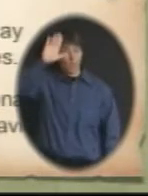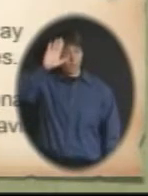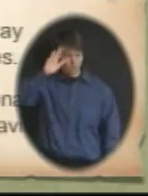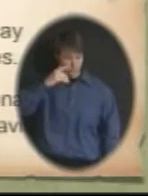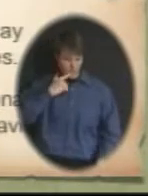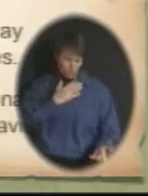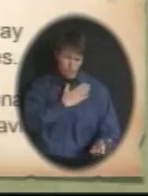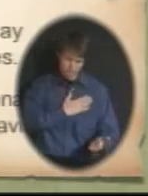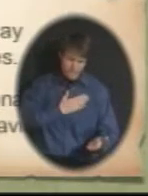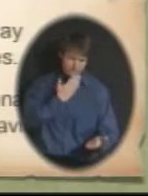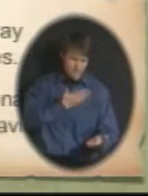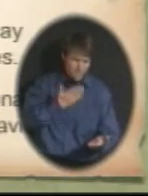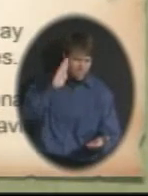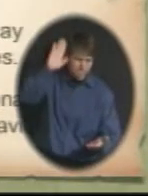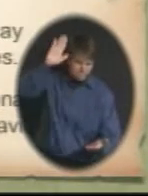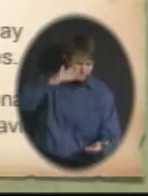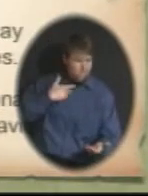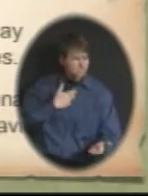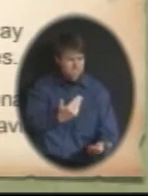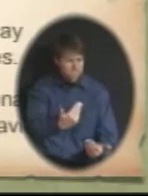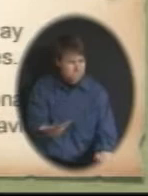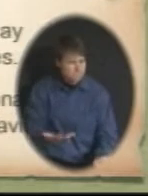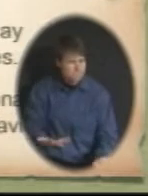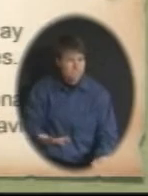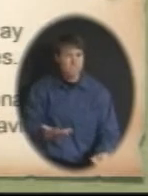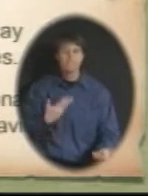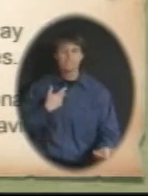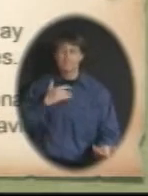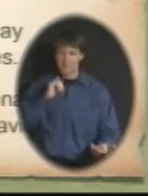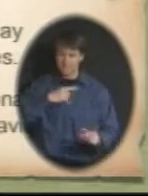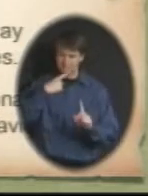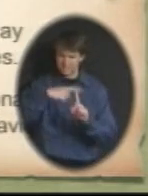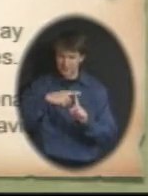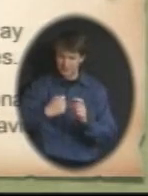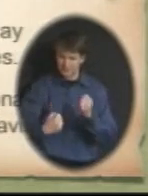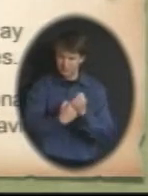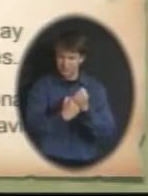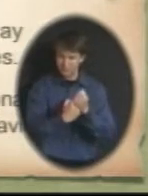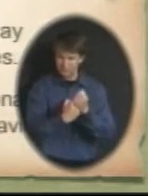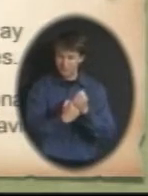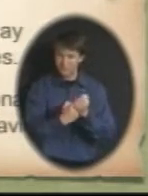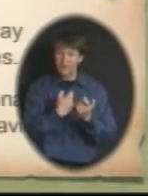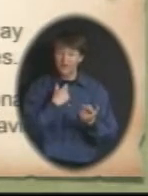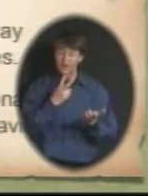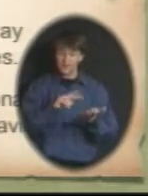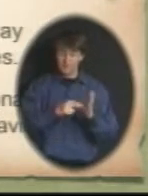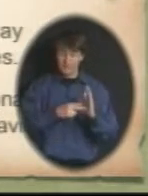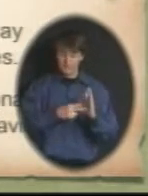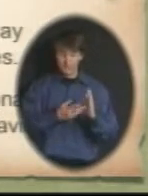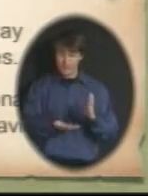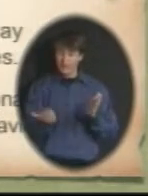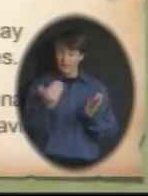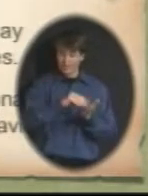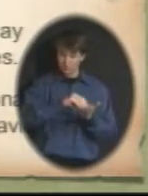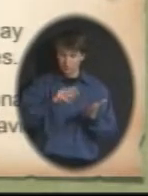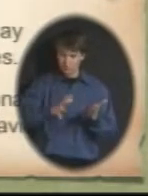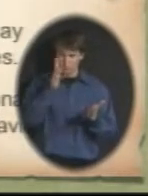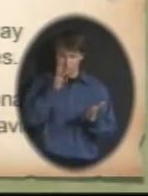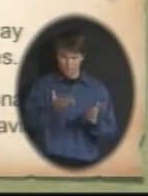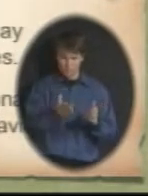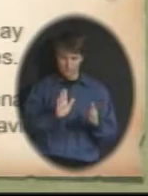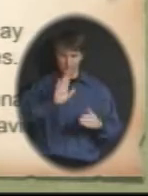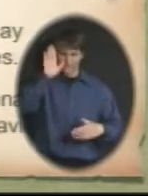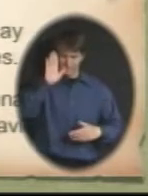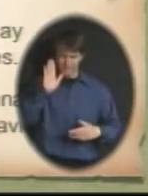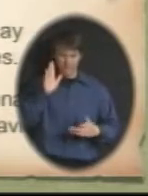say, appreciate you raising your hand, what do you got for me? Okay, that's a positive reinforcer, and it increases the likelihood that student's gonna raise their hand again for us